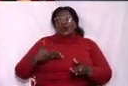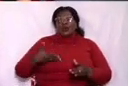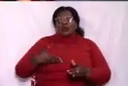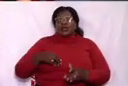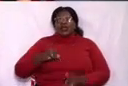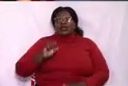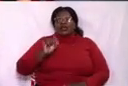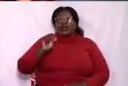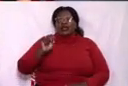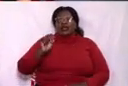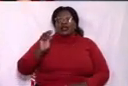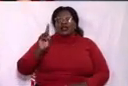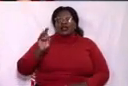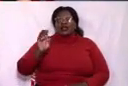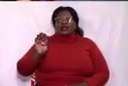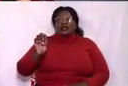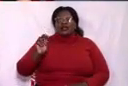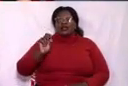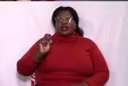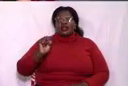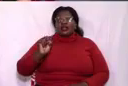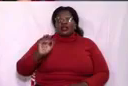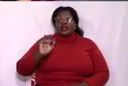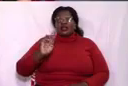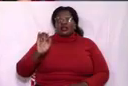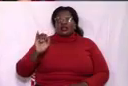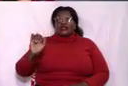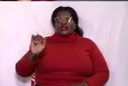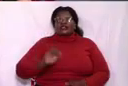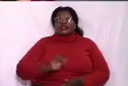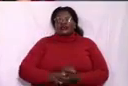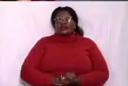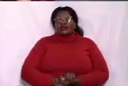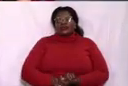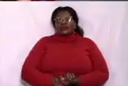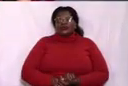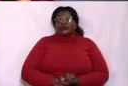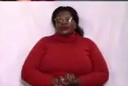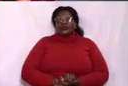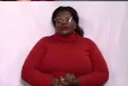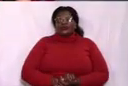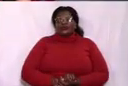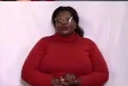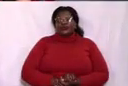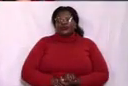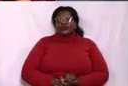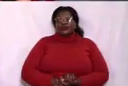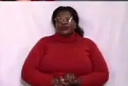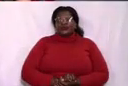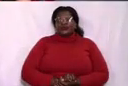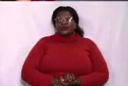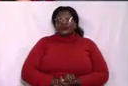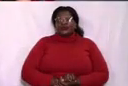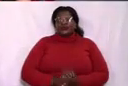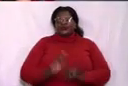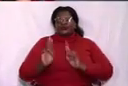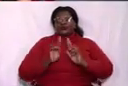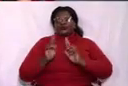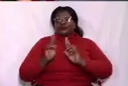Ndeshi Zakaria, it's Ndeshi Fikameni. Excuse me. And we're just talking about